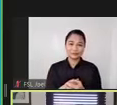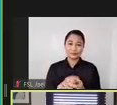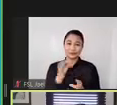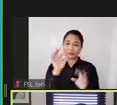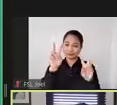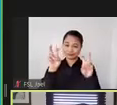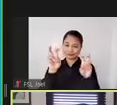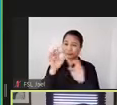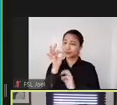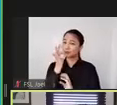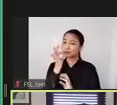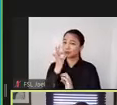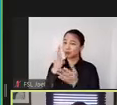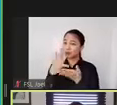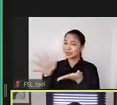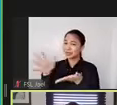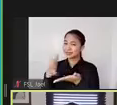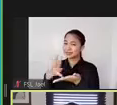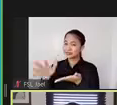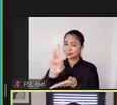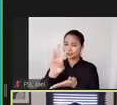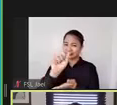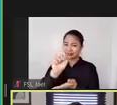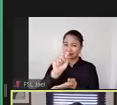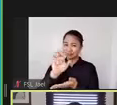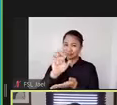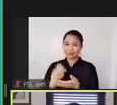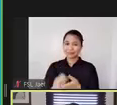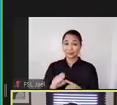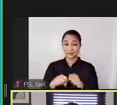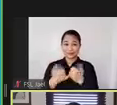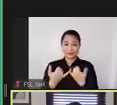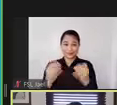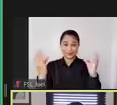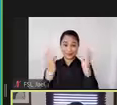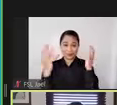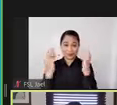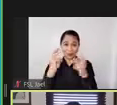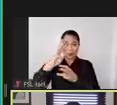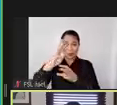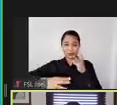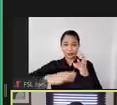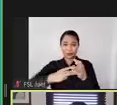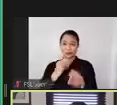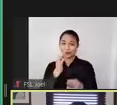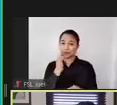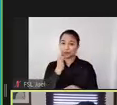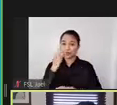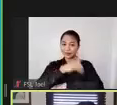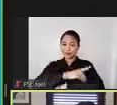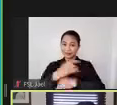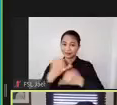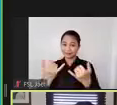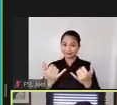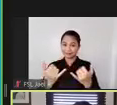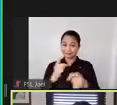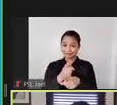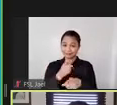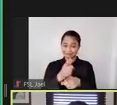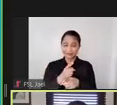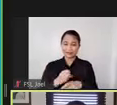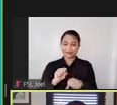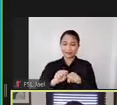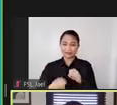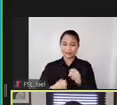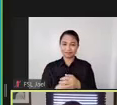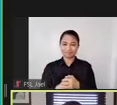we talk about food today. I'm not sure if we realize all the biological processes that have